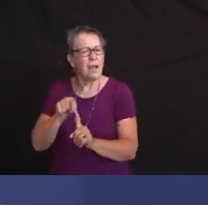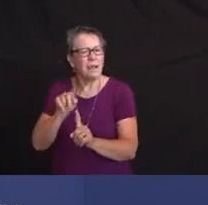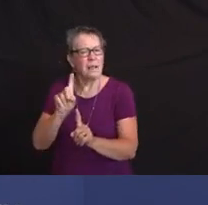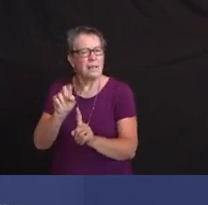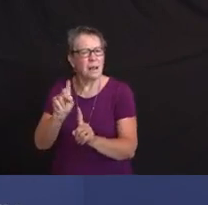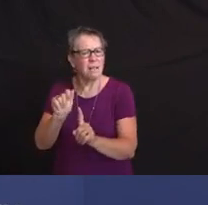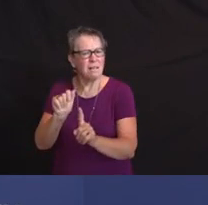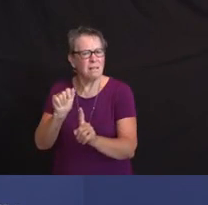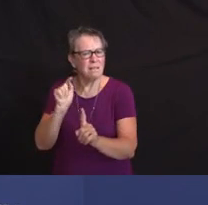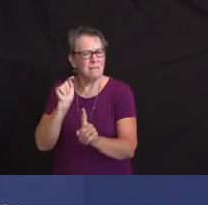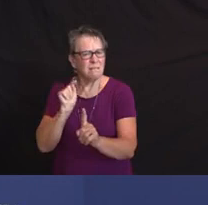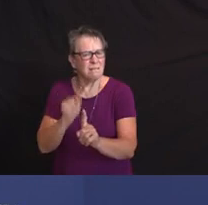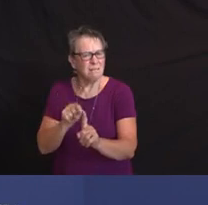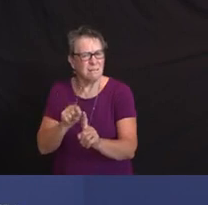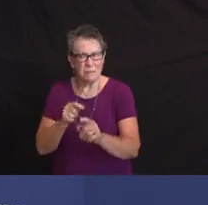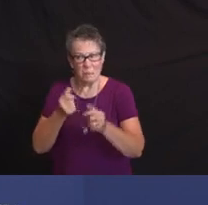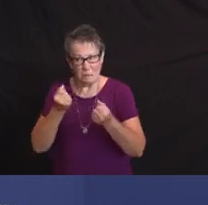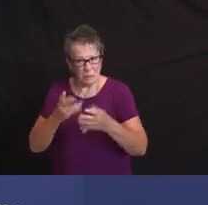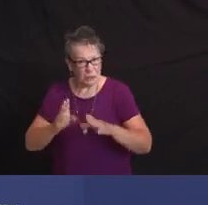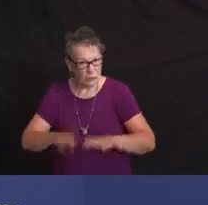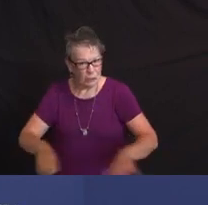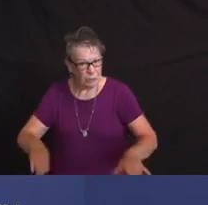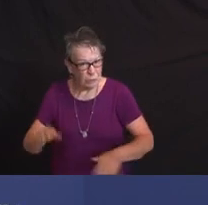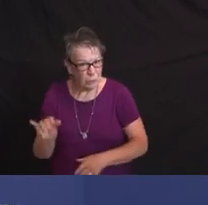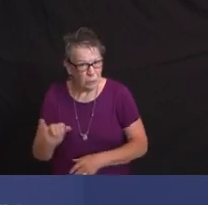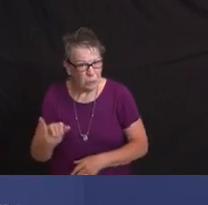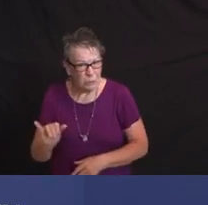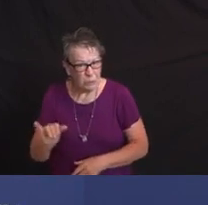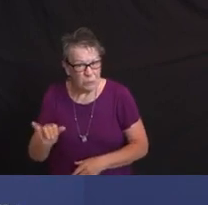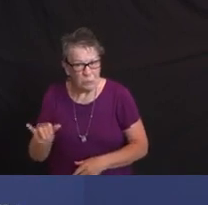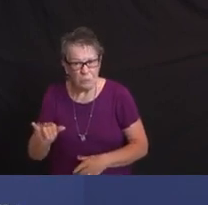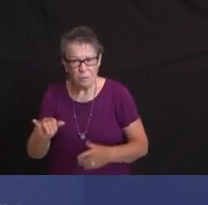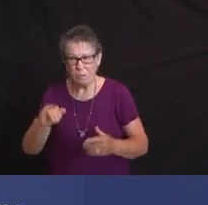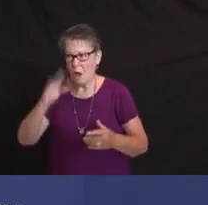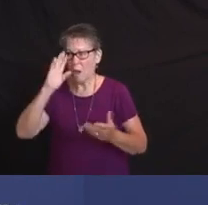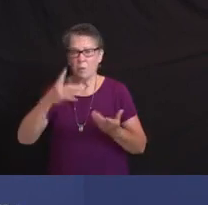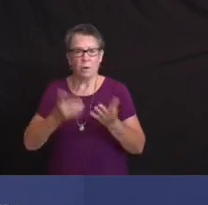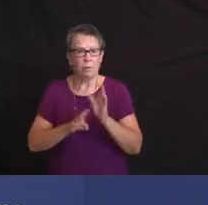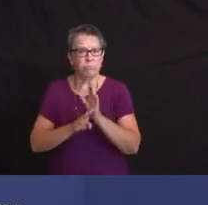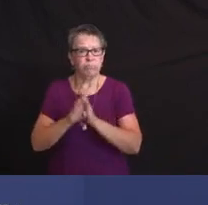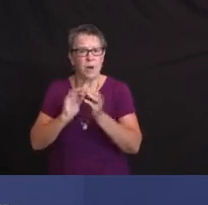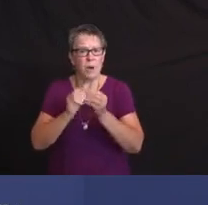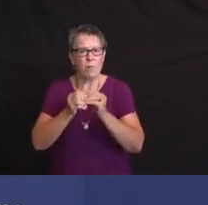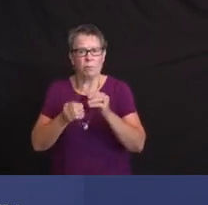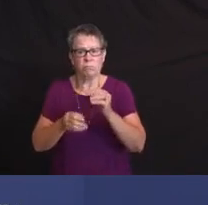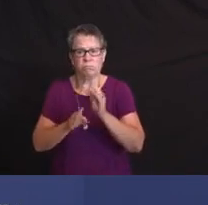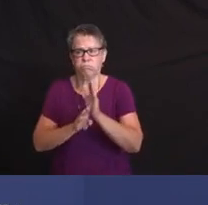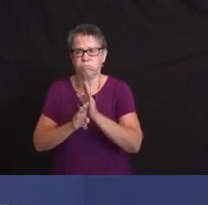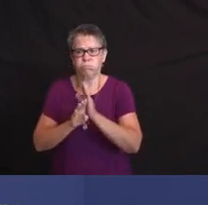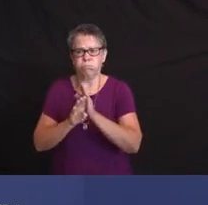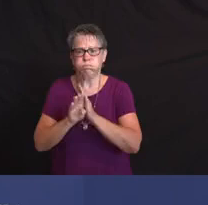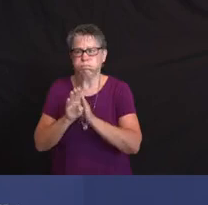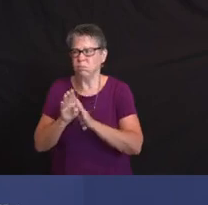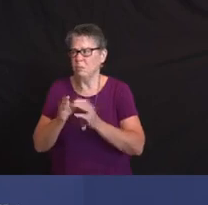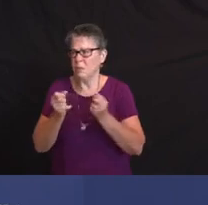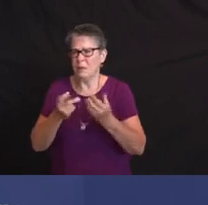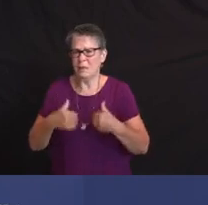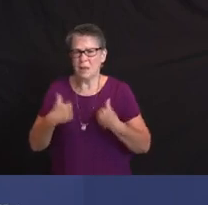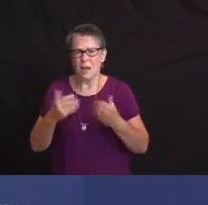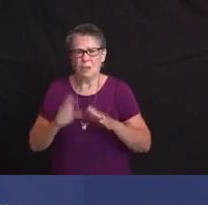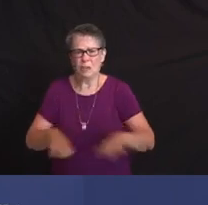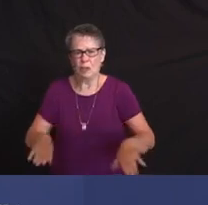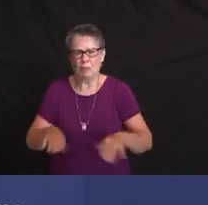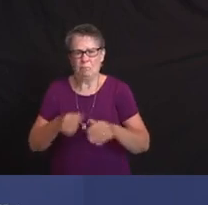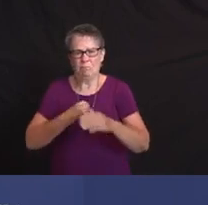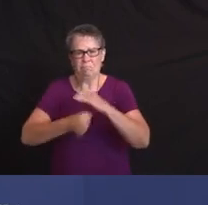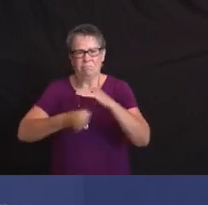week, we continue to see an increase in hospitalizations among those under the age of 18. And as the governor noted, as of last